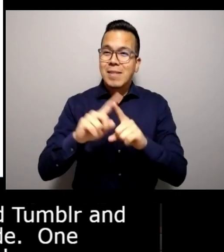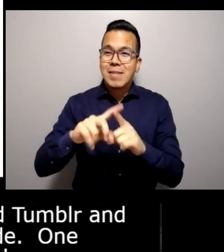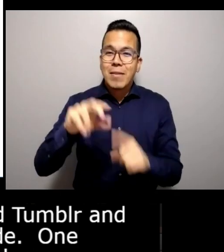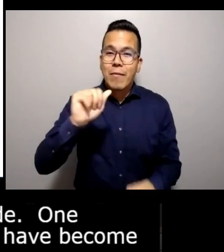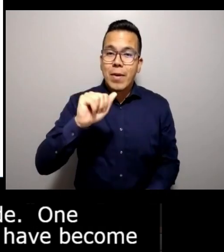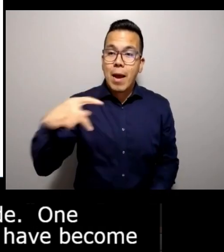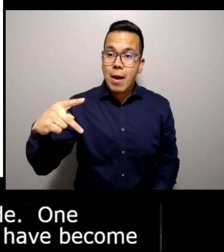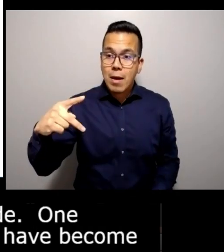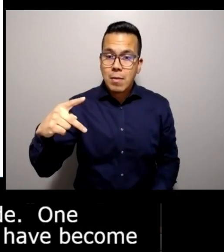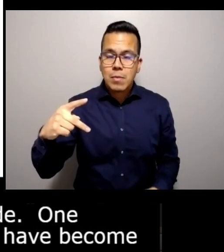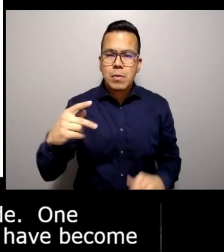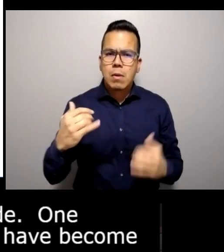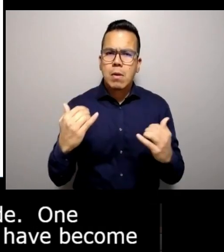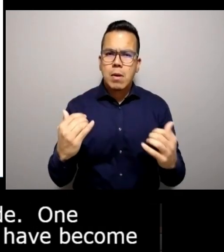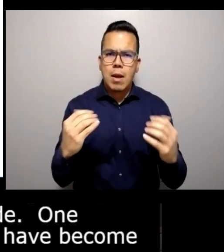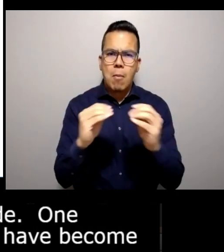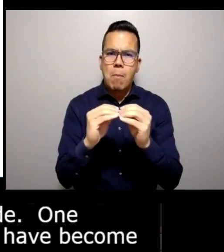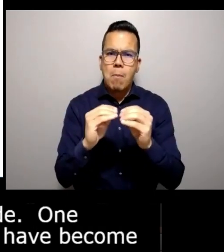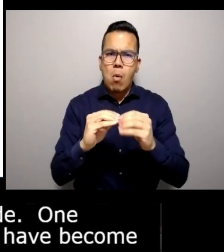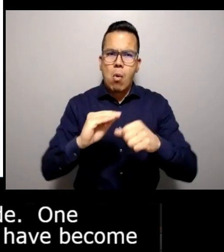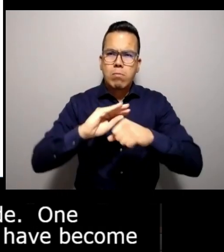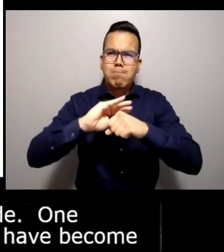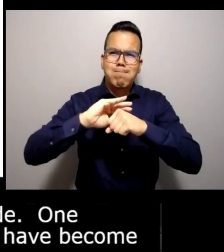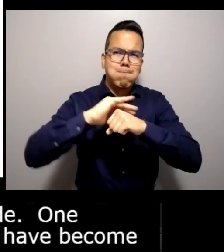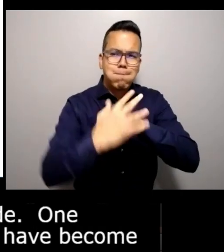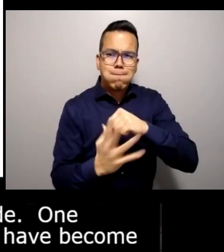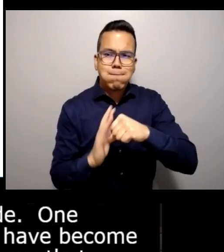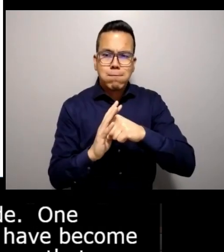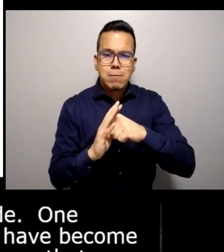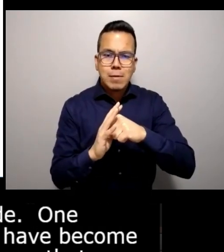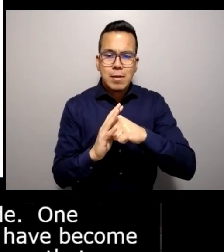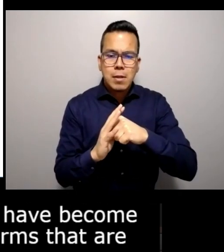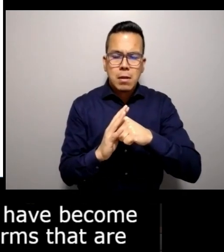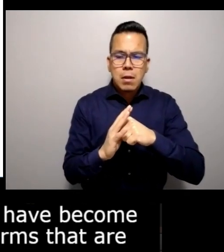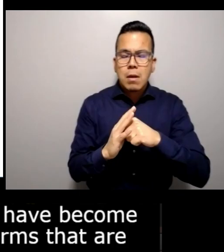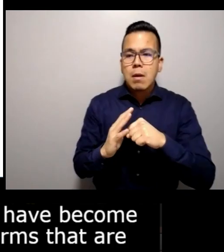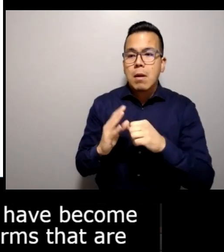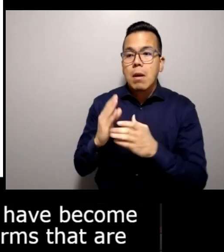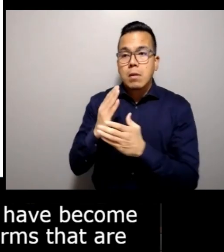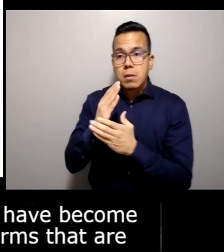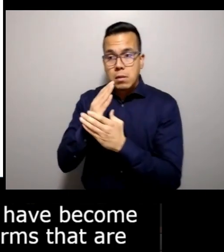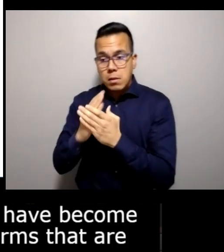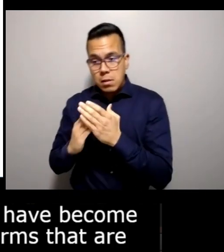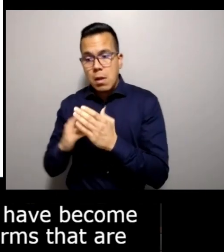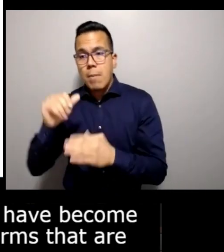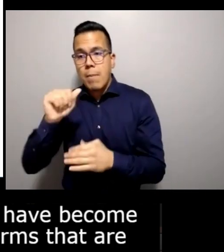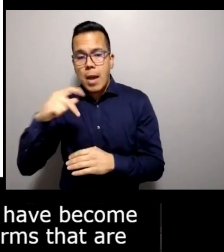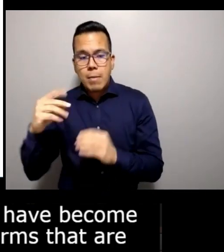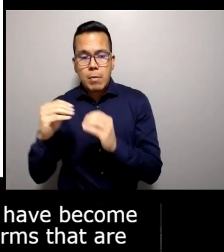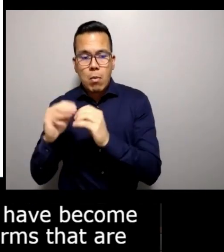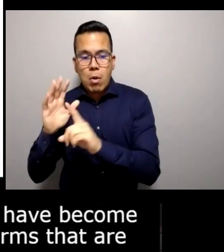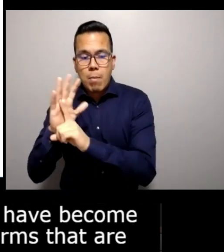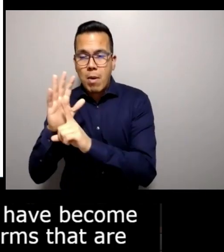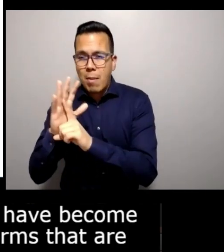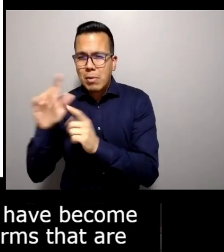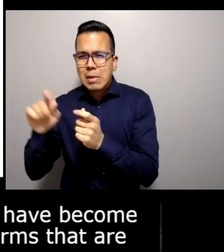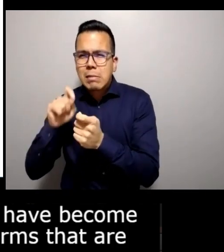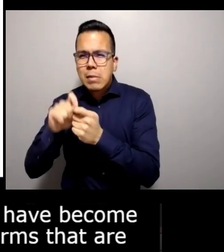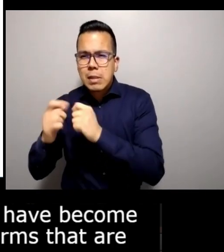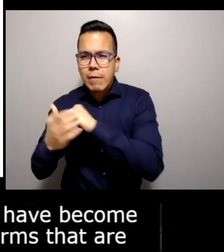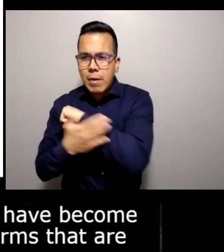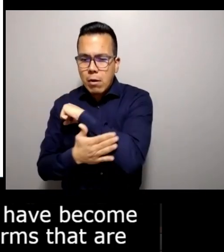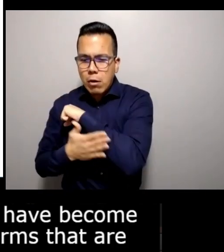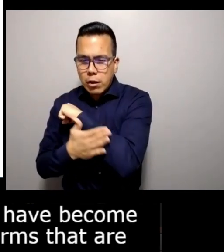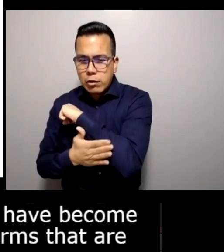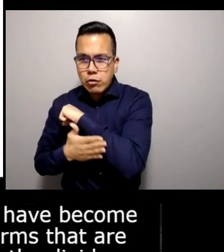are certainly platforms that are strong only in certain countries, but in many ways, the divide that